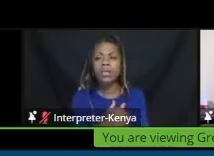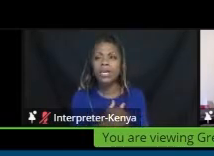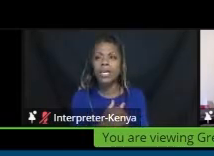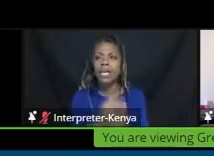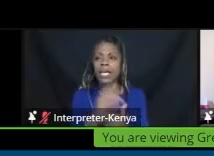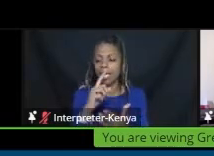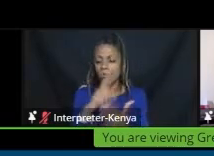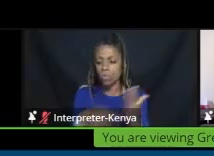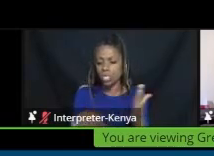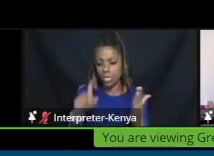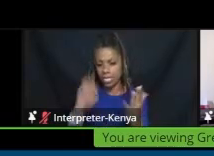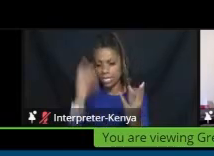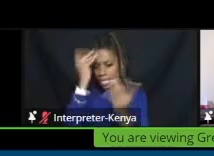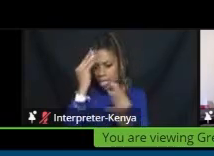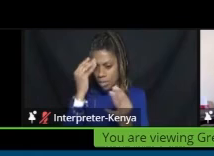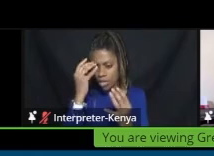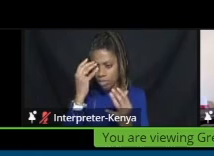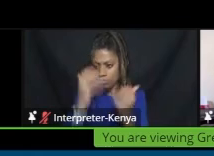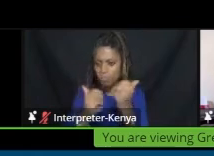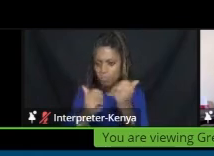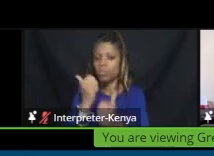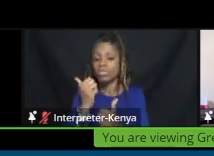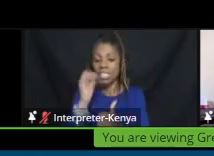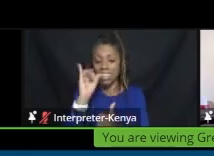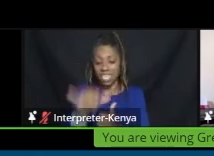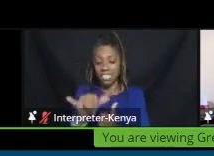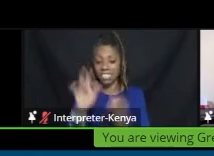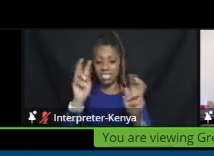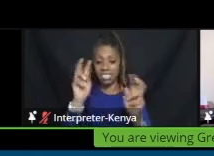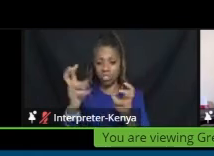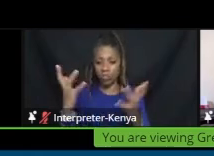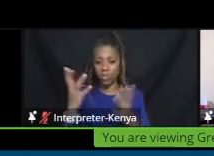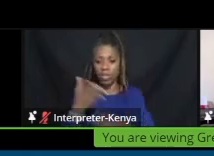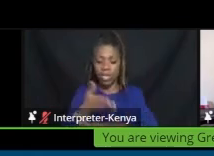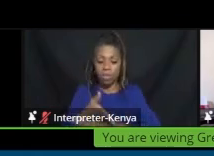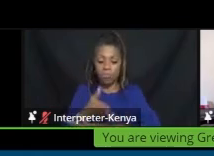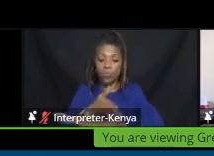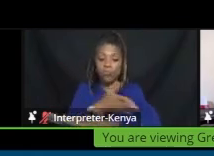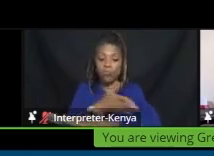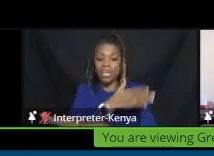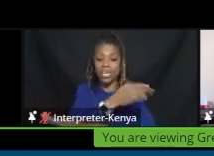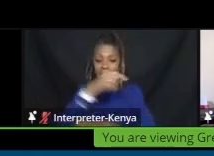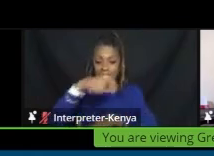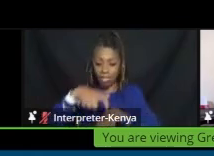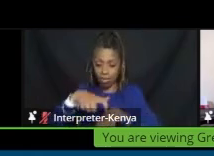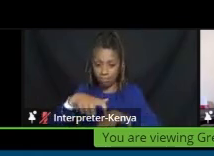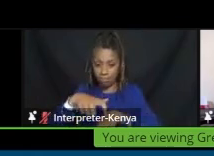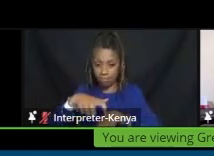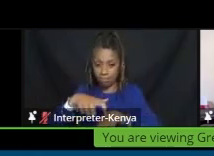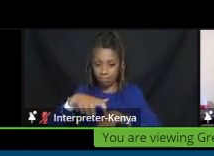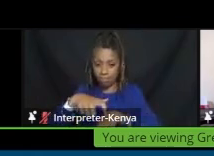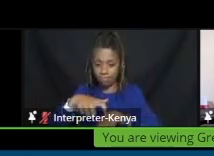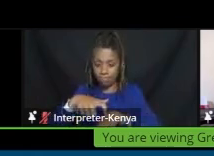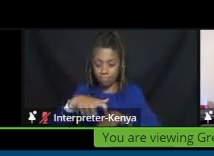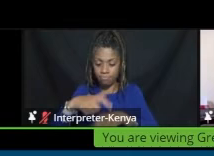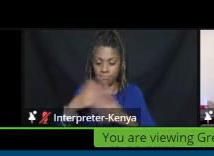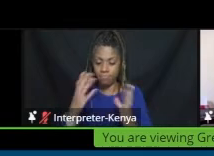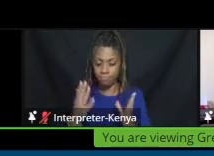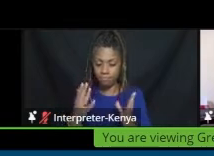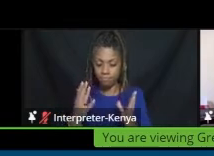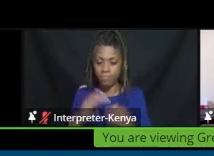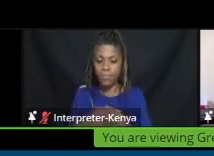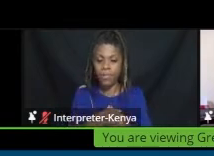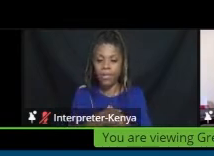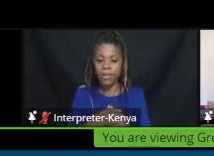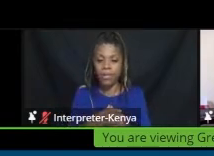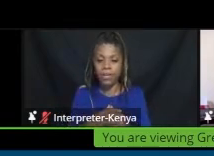deeply. And that's the issue of improvement and timing. The questions of how do people get better at things and on